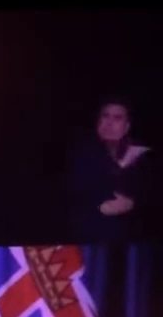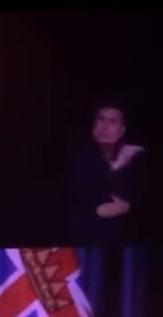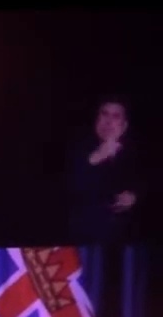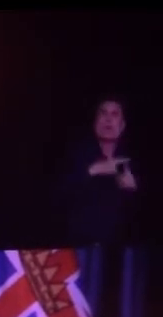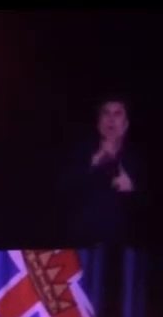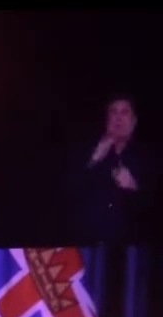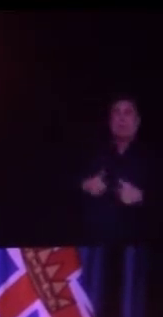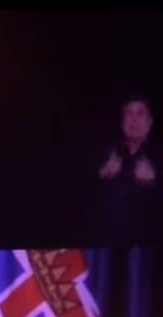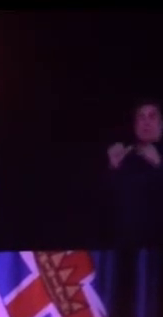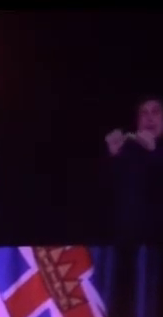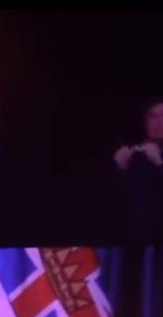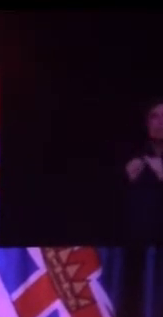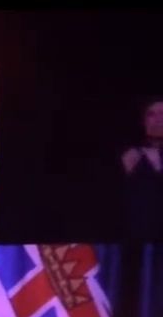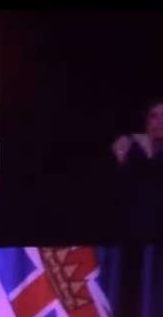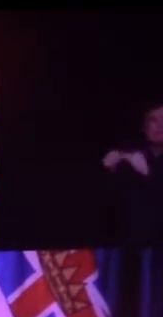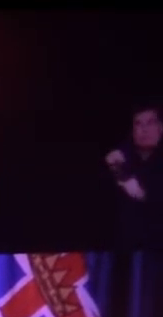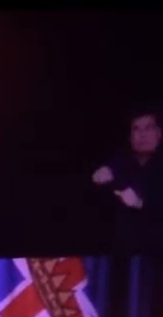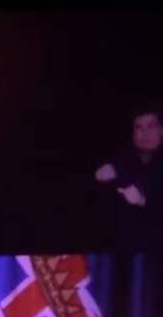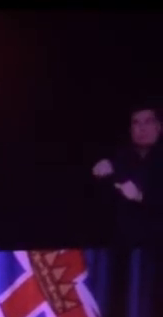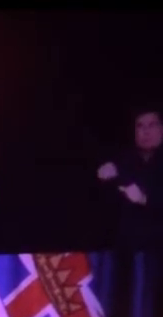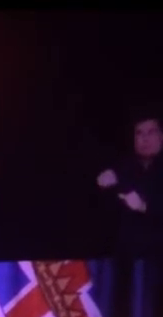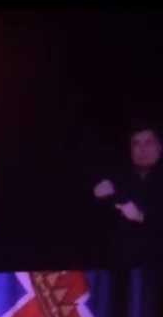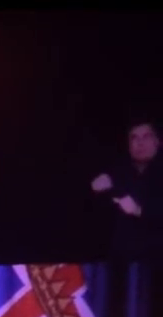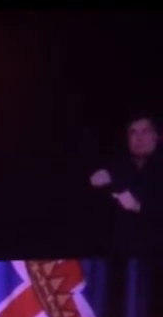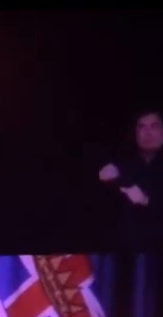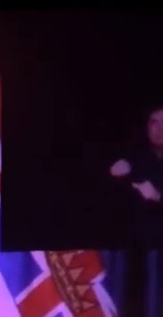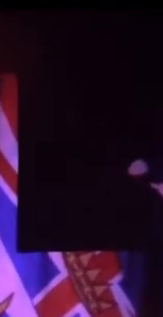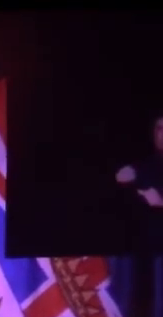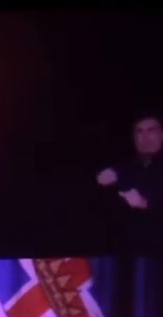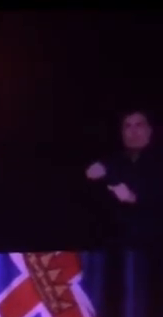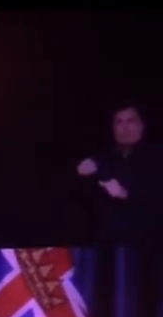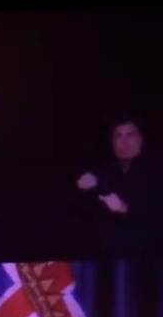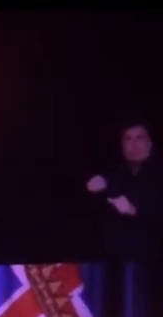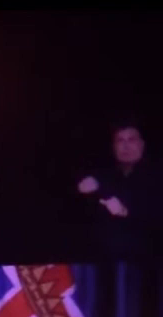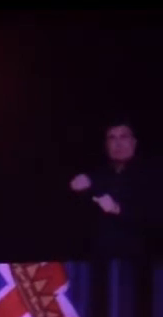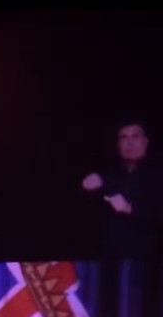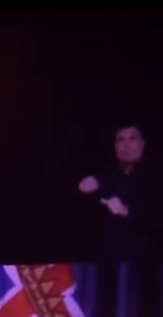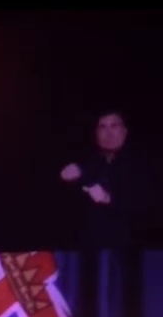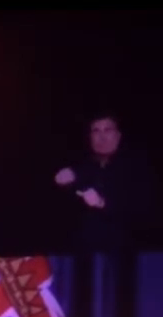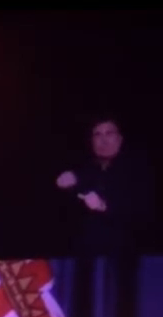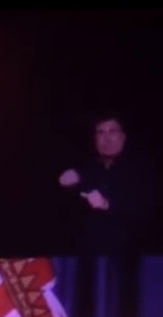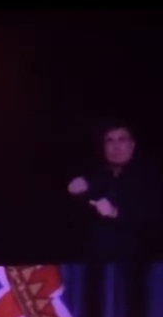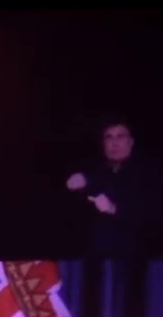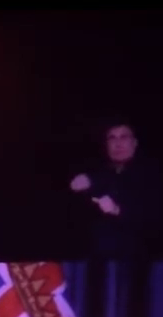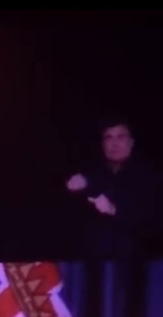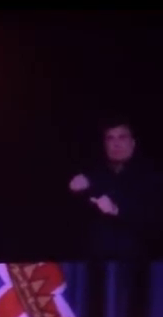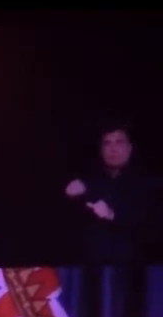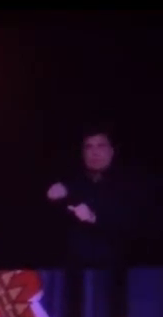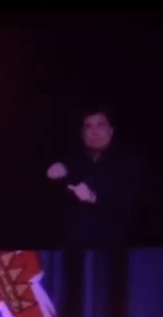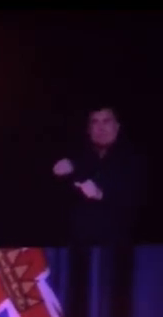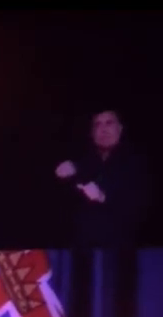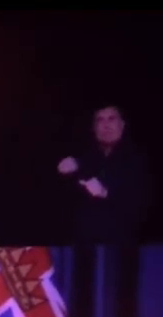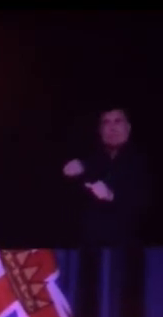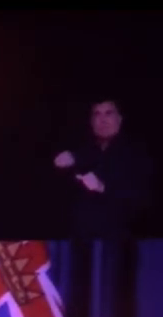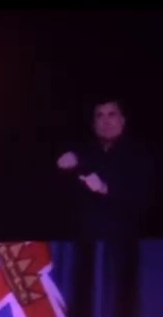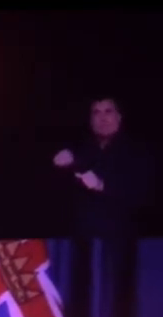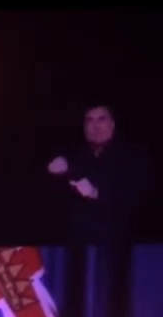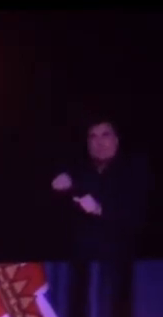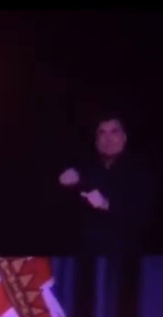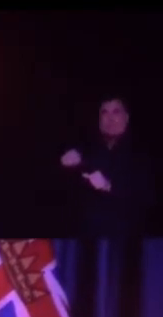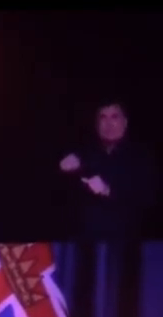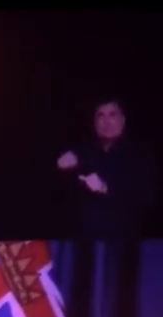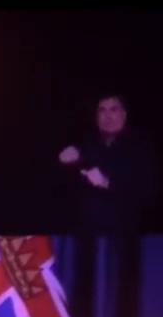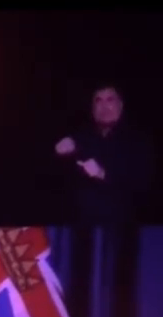workers making the commitment to do better. He completely contradicted everything that